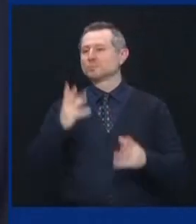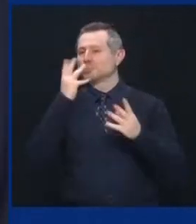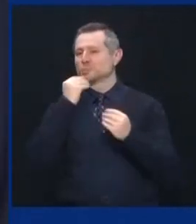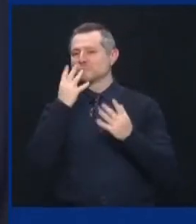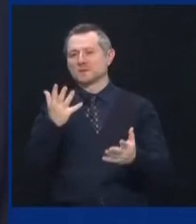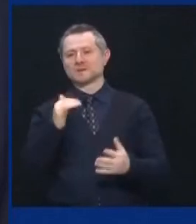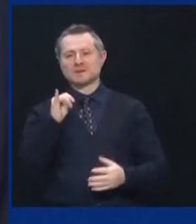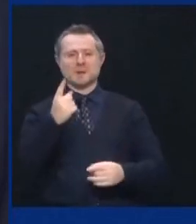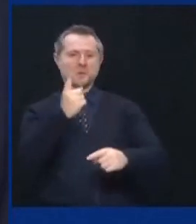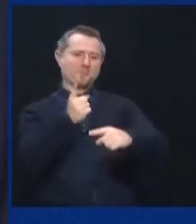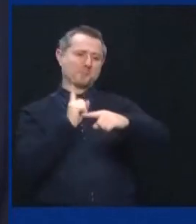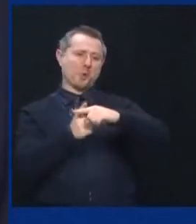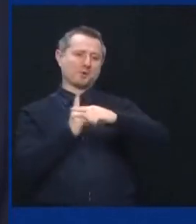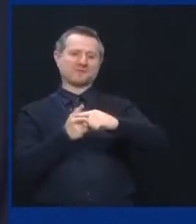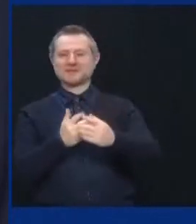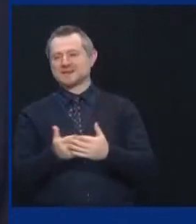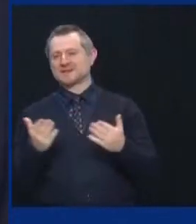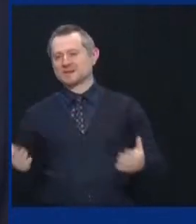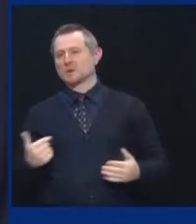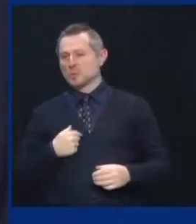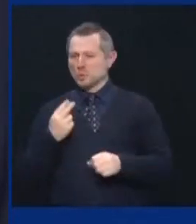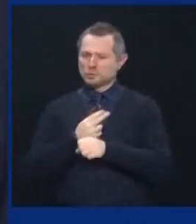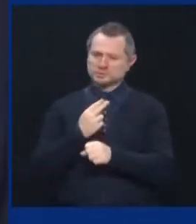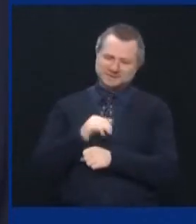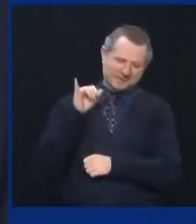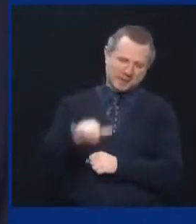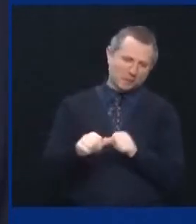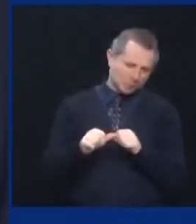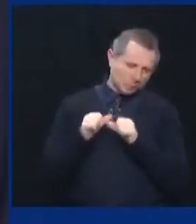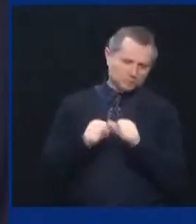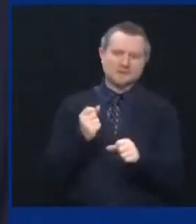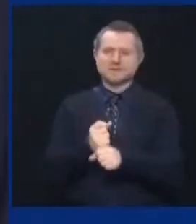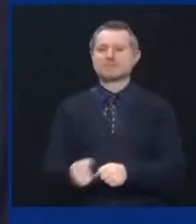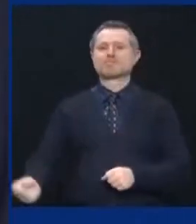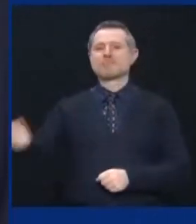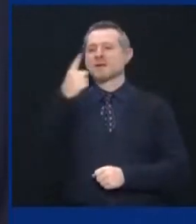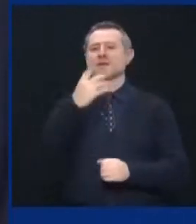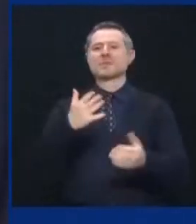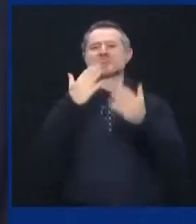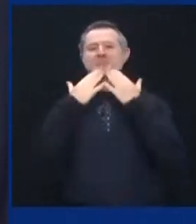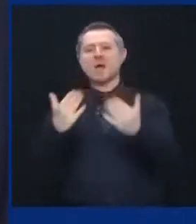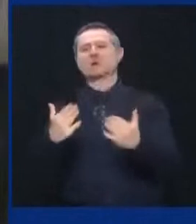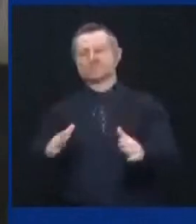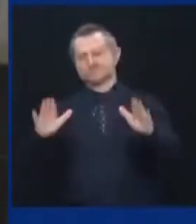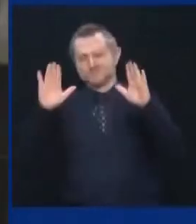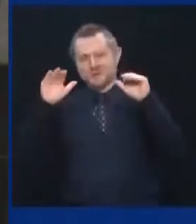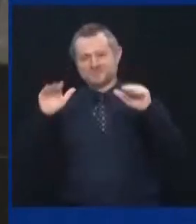lining. And it's something to build on in 2021. And we will. Thank you. Enjoy.